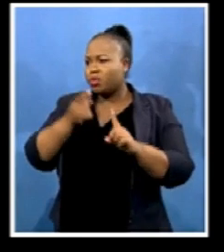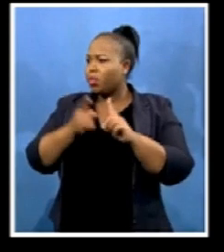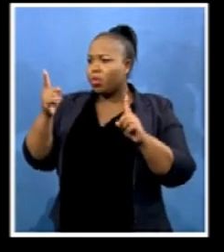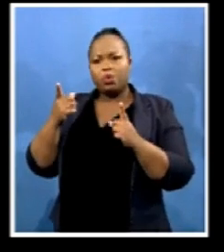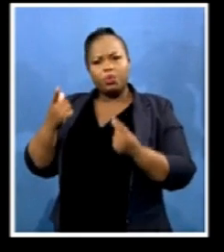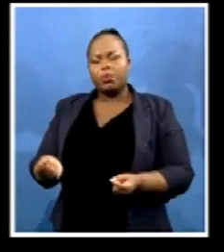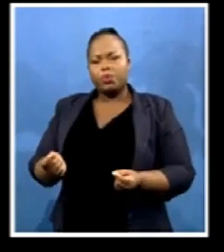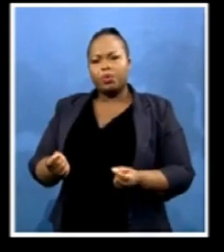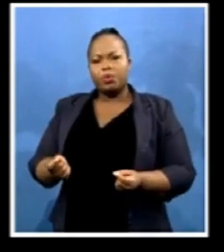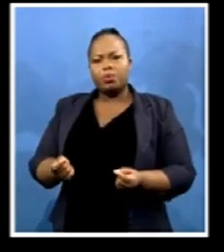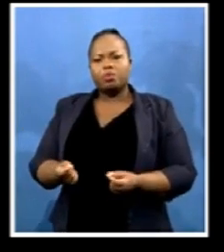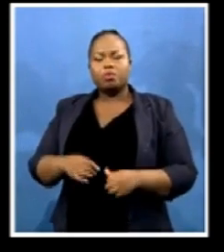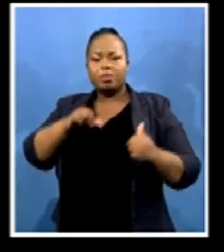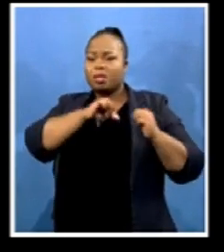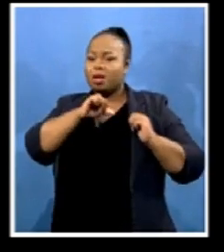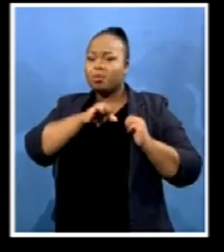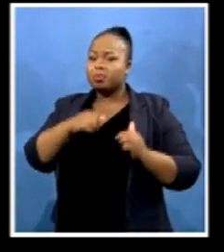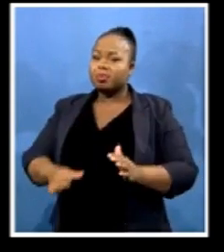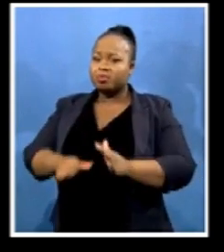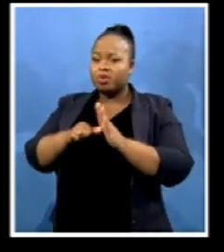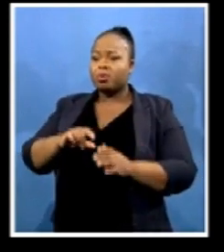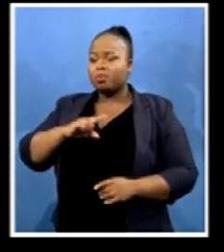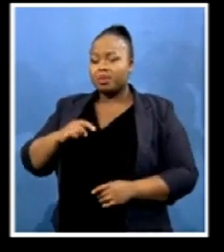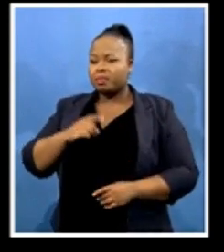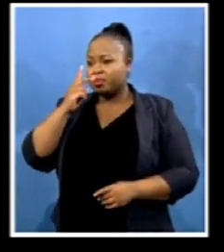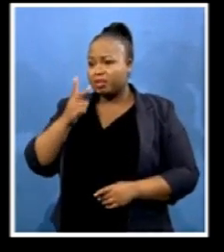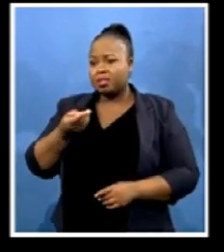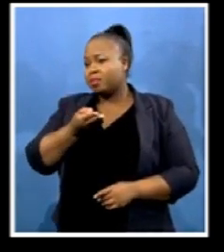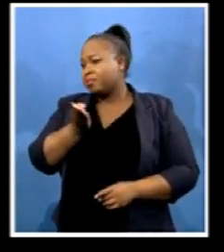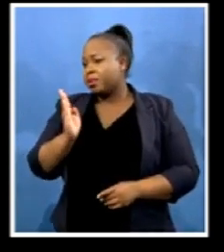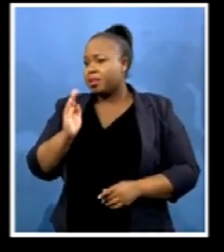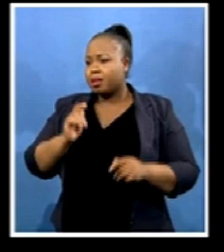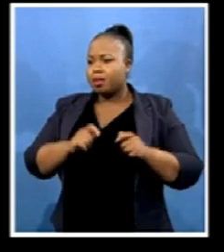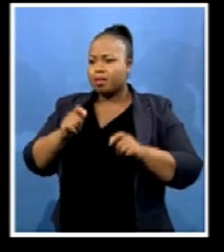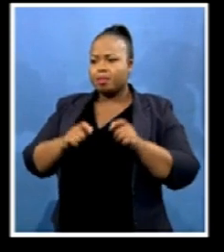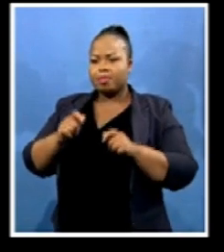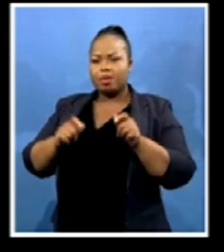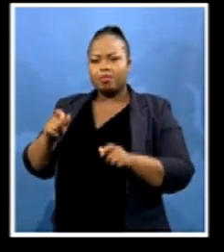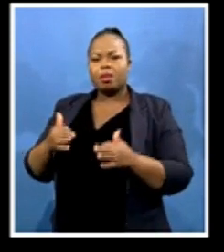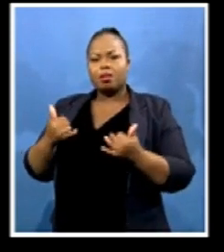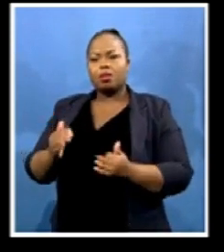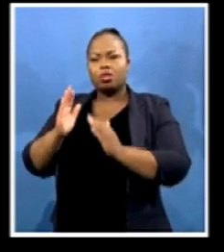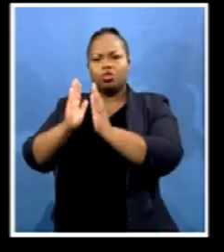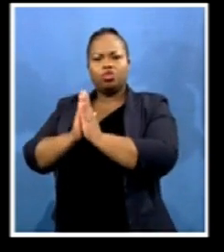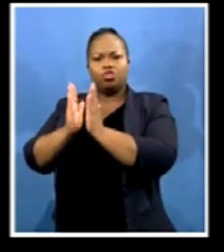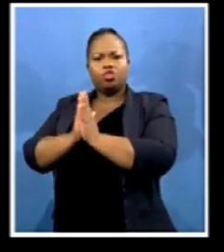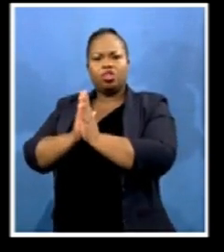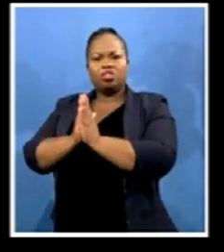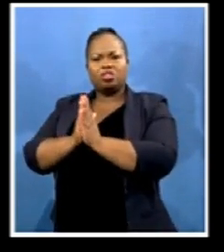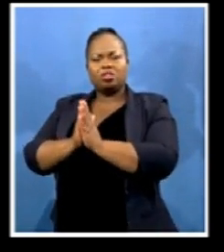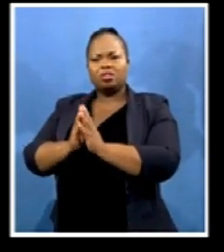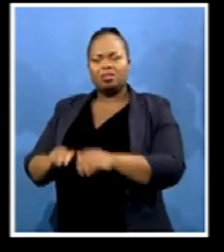see how people who are in a church, for example, how they are treated, yes, you